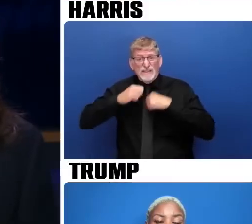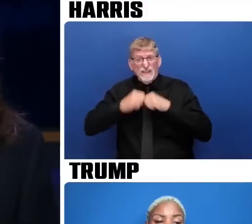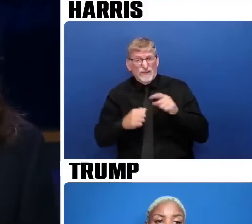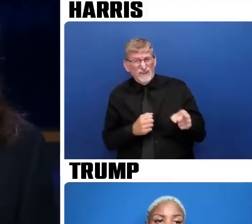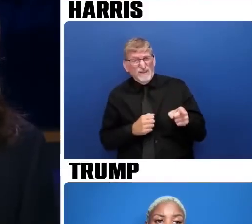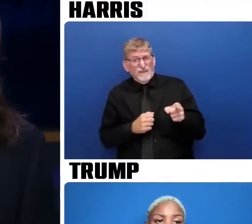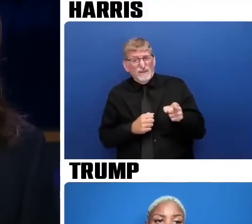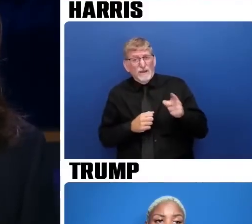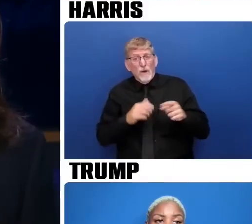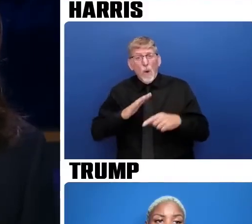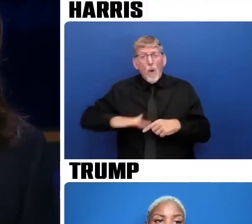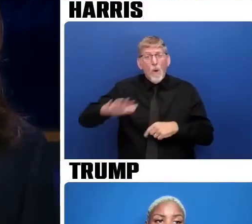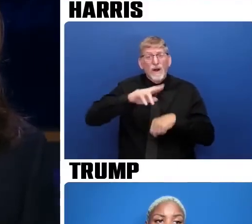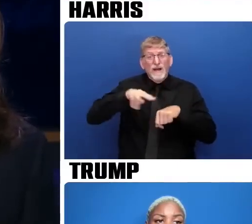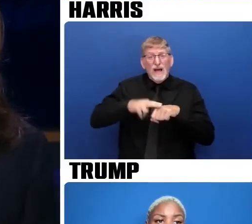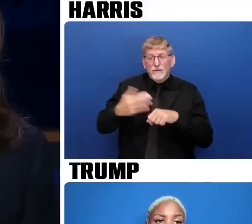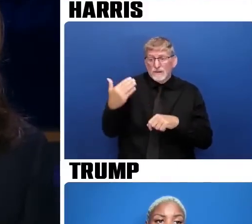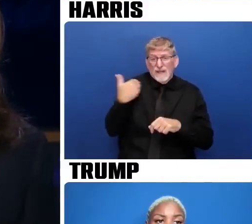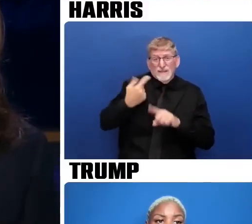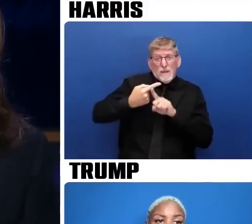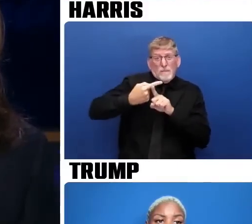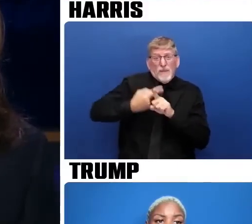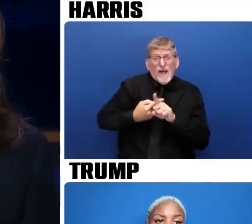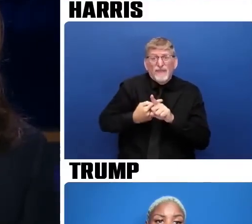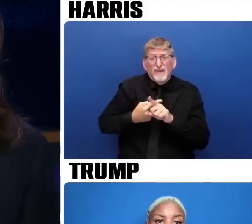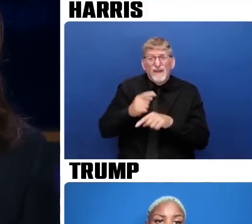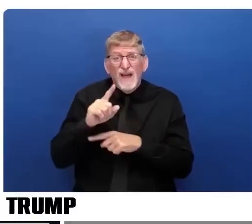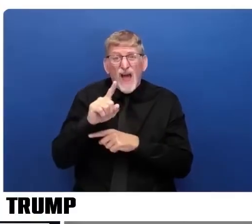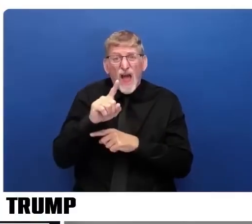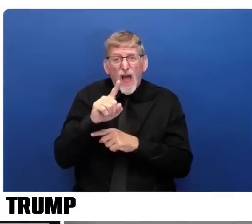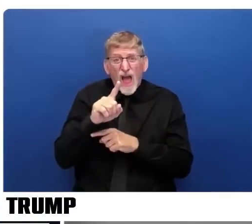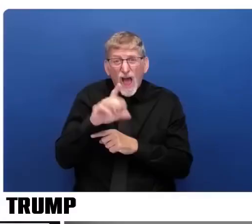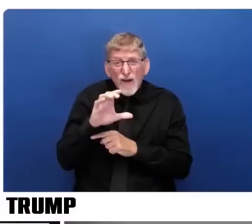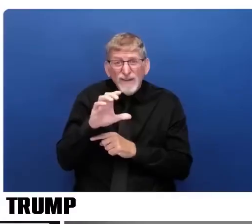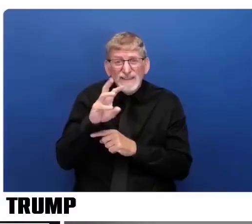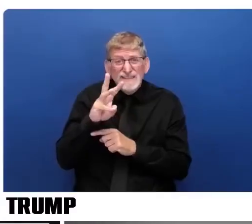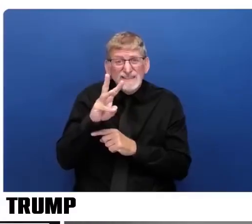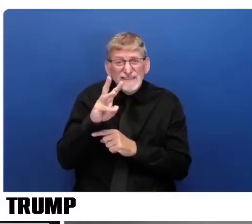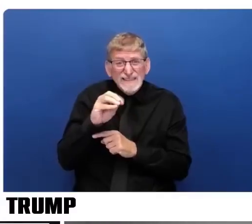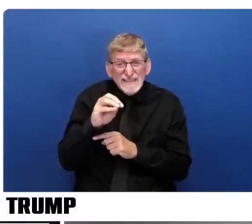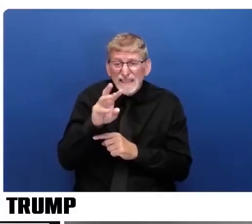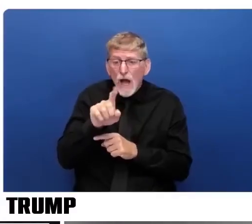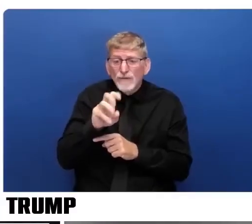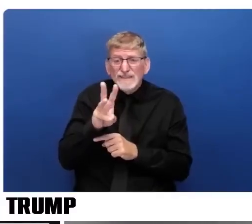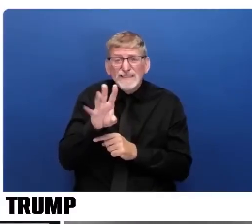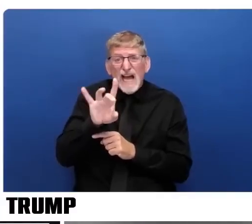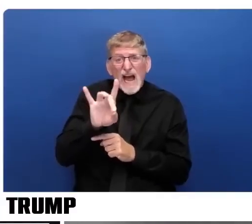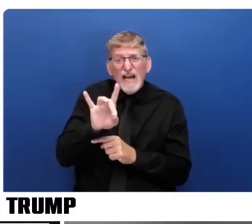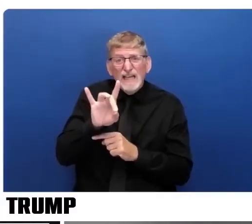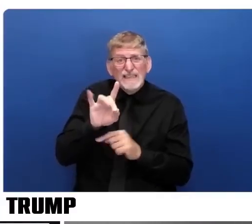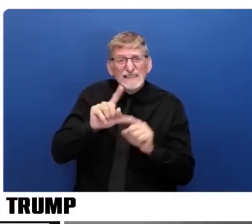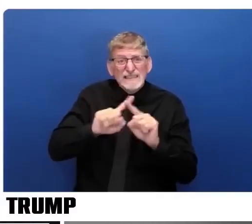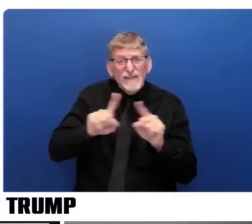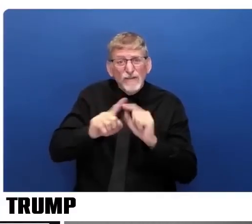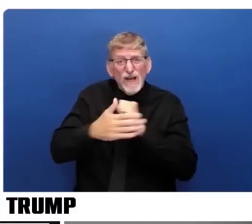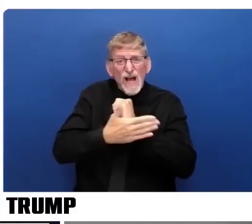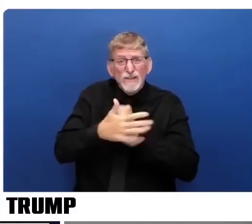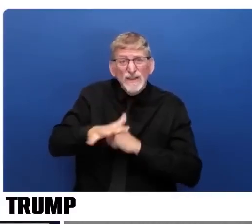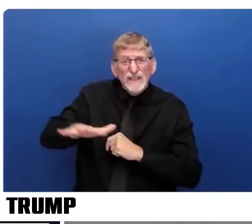month for the year, 168 different countries sending people into our country. Their crime rates are way